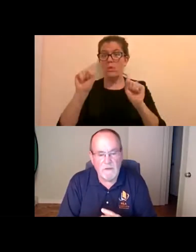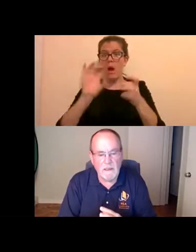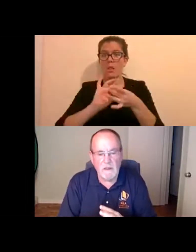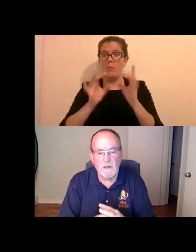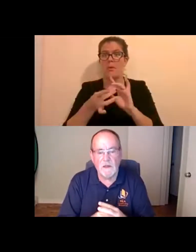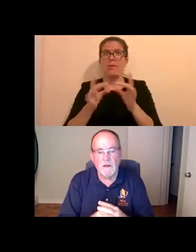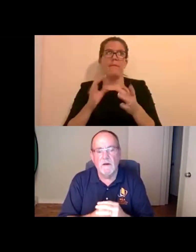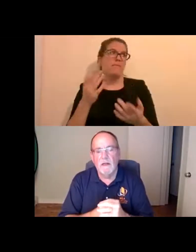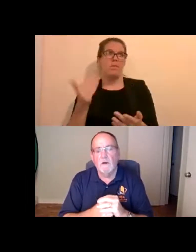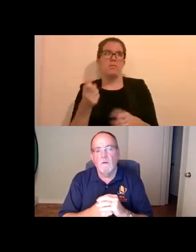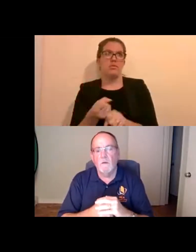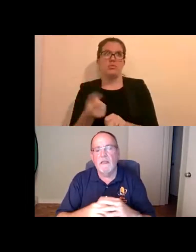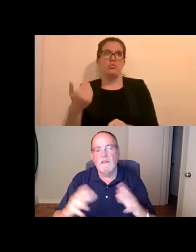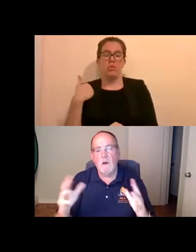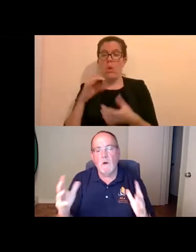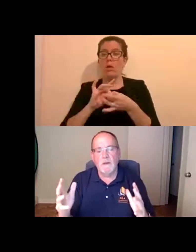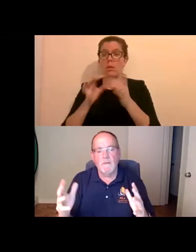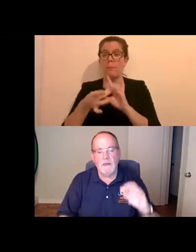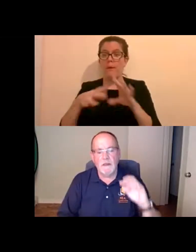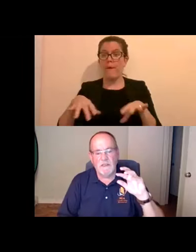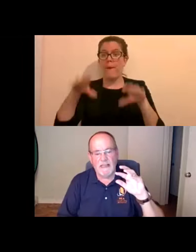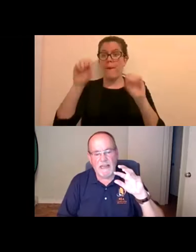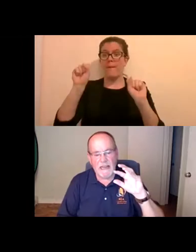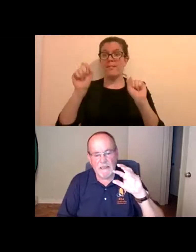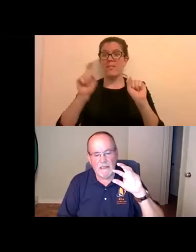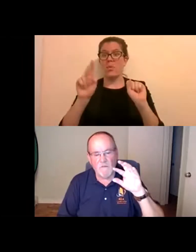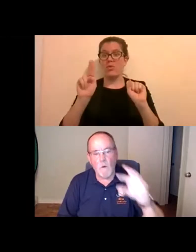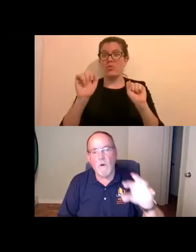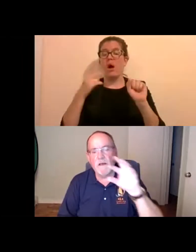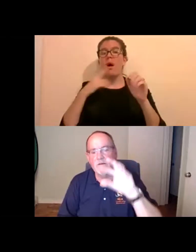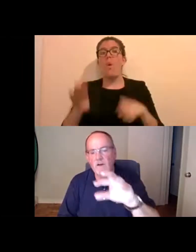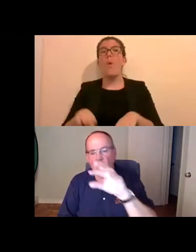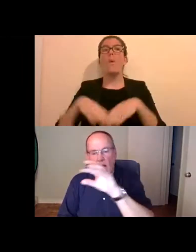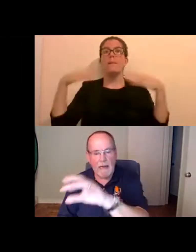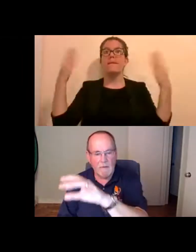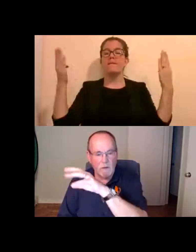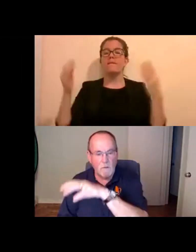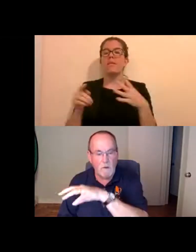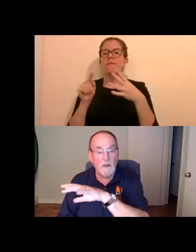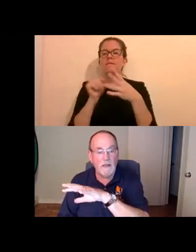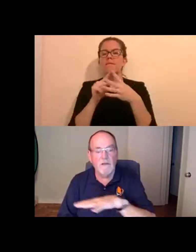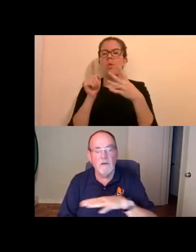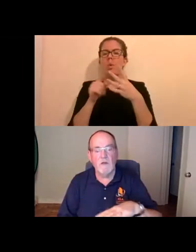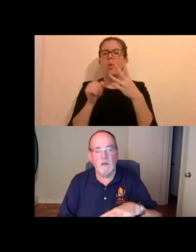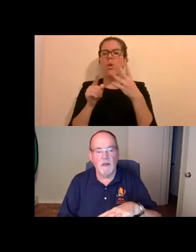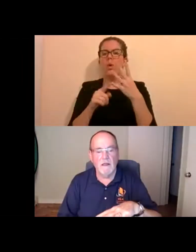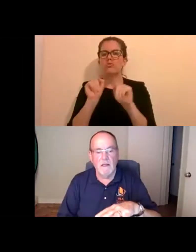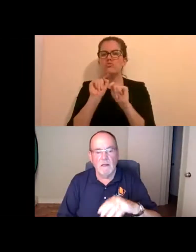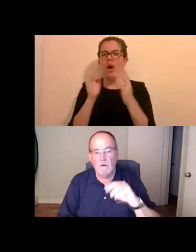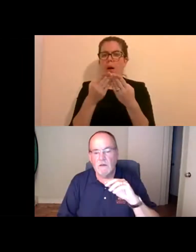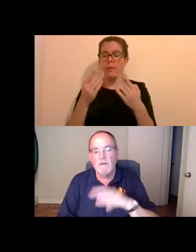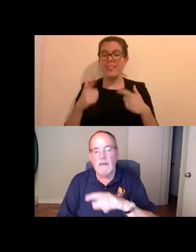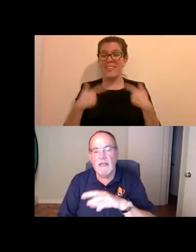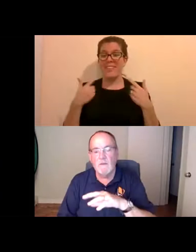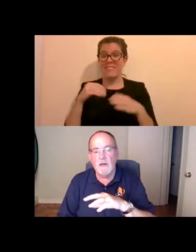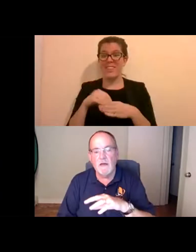been 15 years ago, when they opened up the Olympics, they had these 4 different tribes who all live in Utah, who